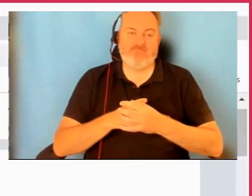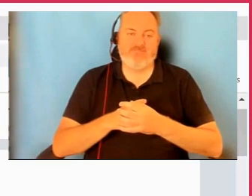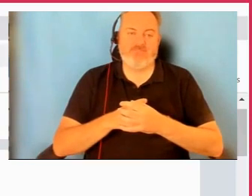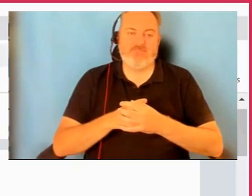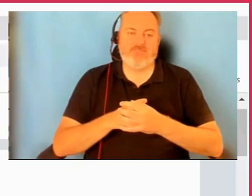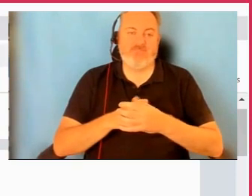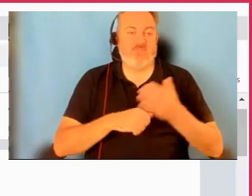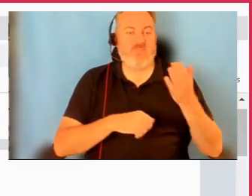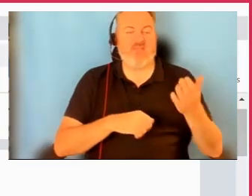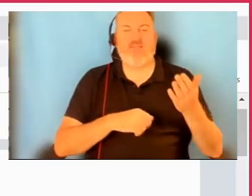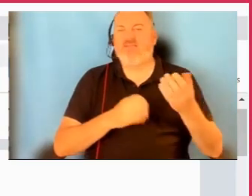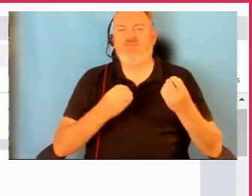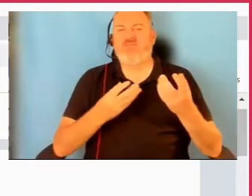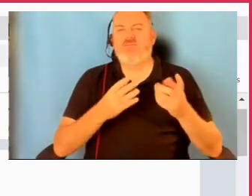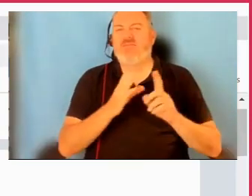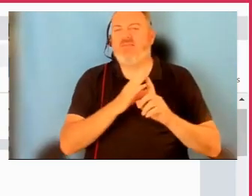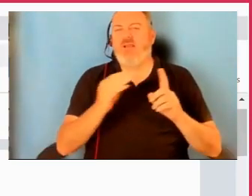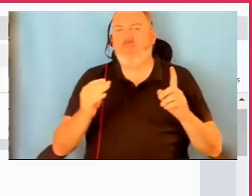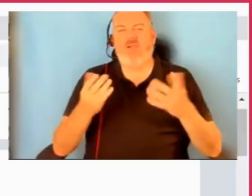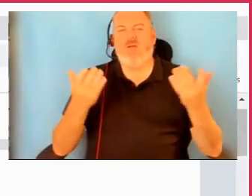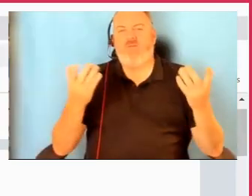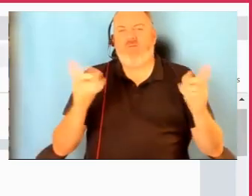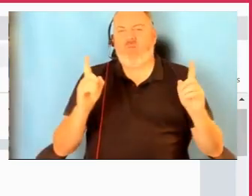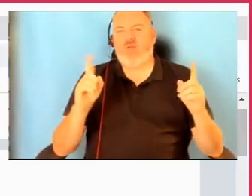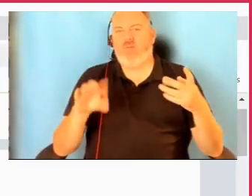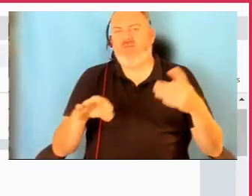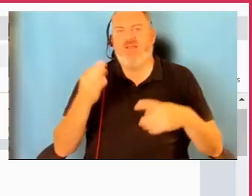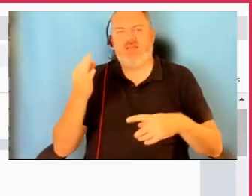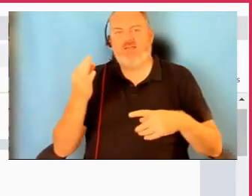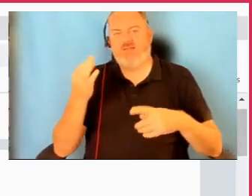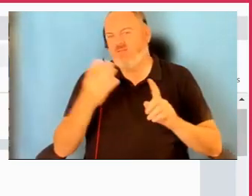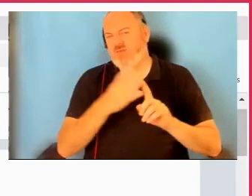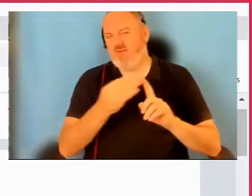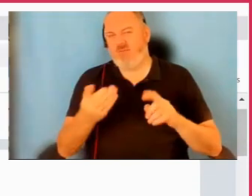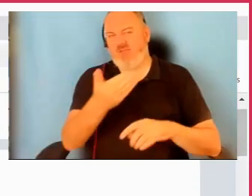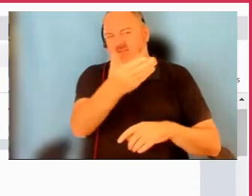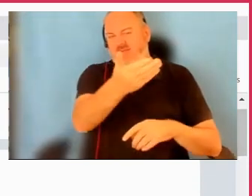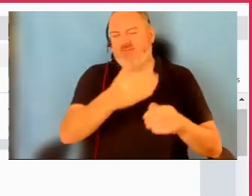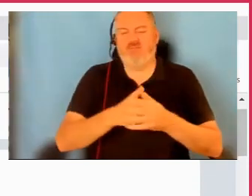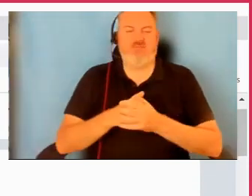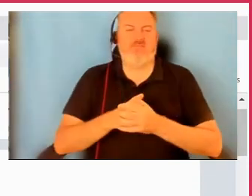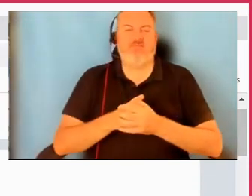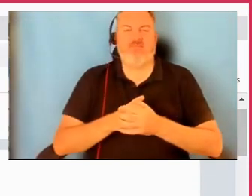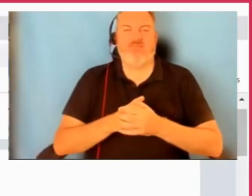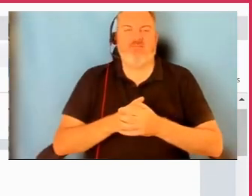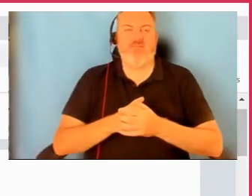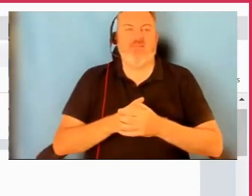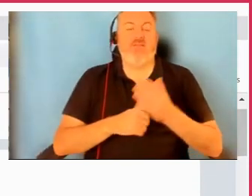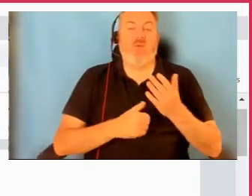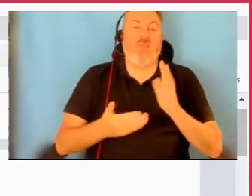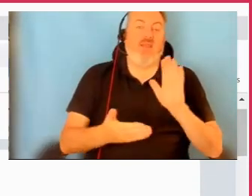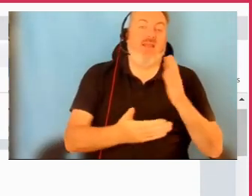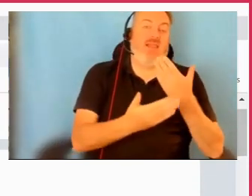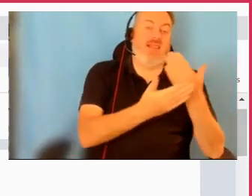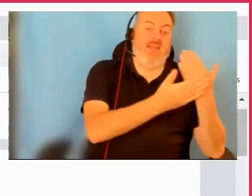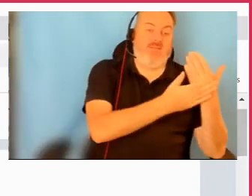So this is just an example of what a search result looks like, and if you click onto the app. So what it does is on the left-hand side of the screen,